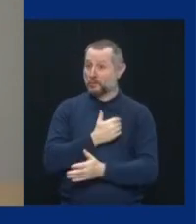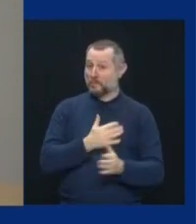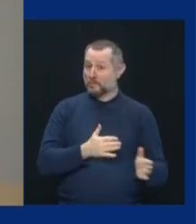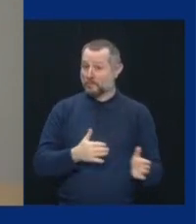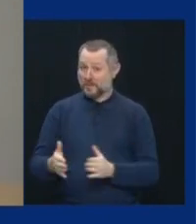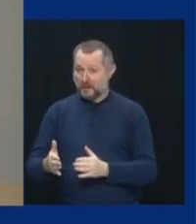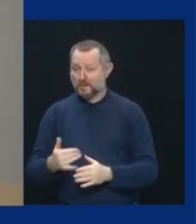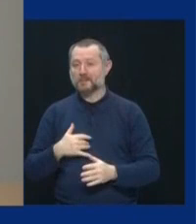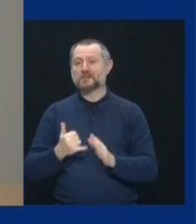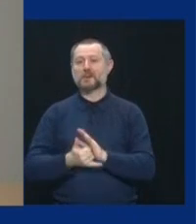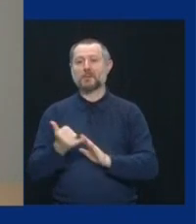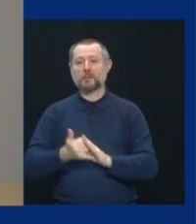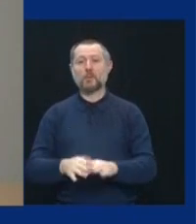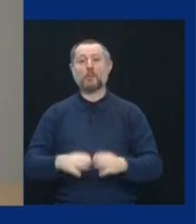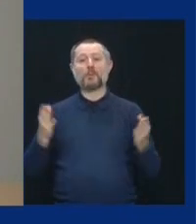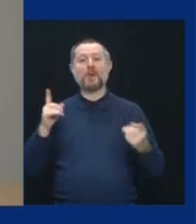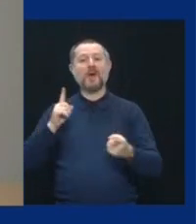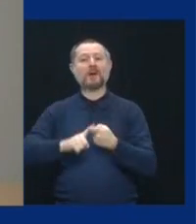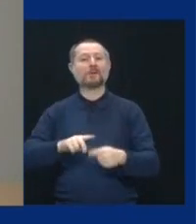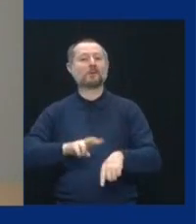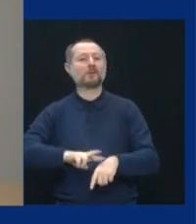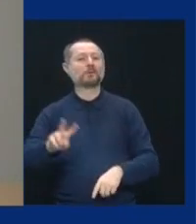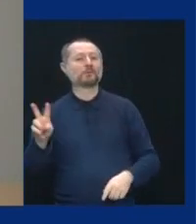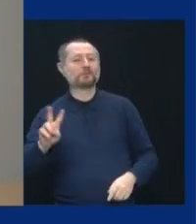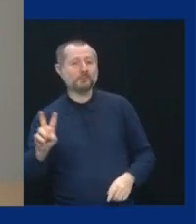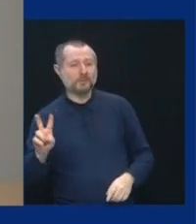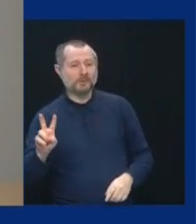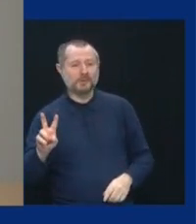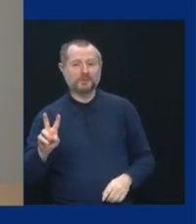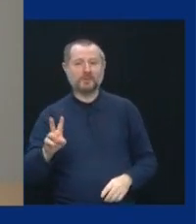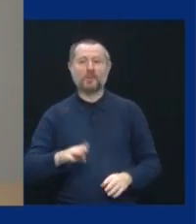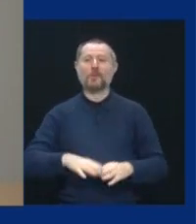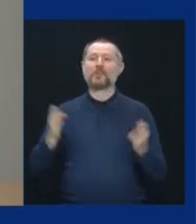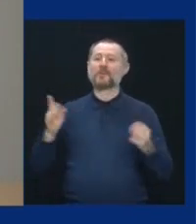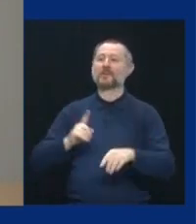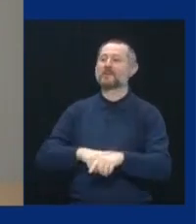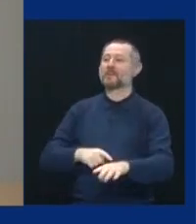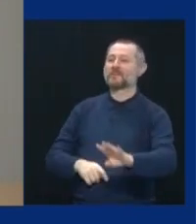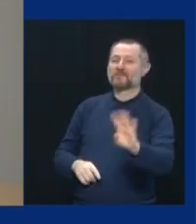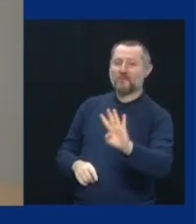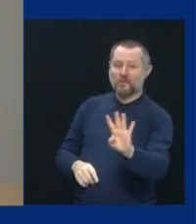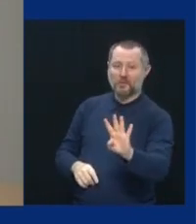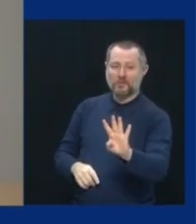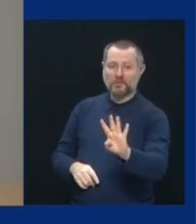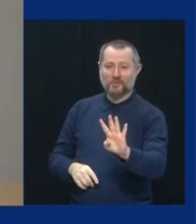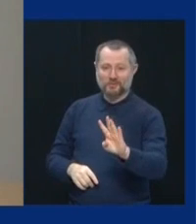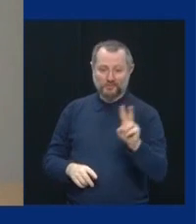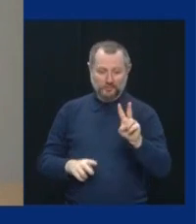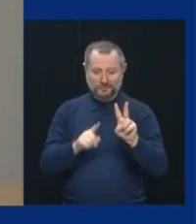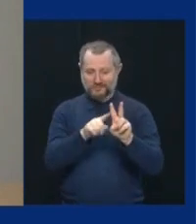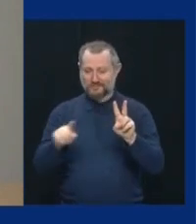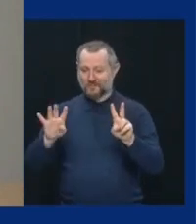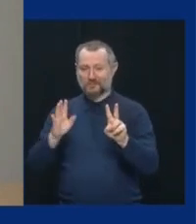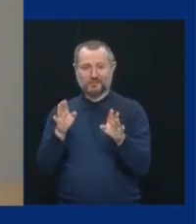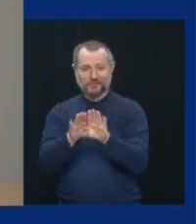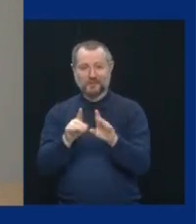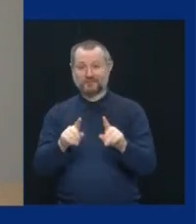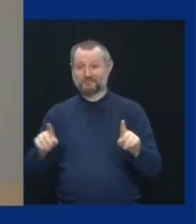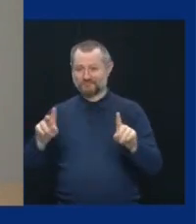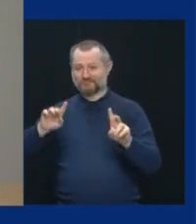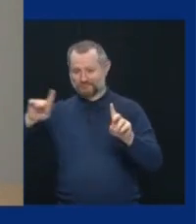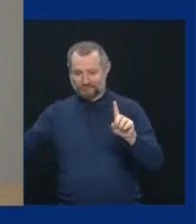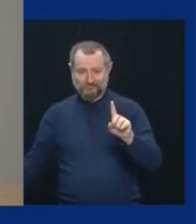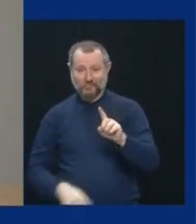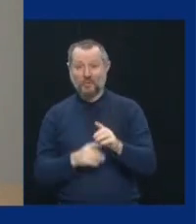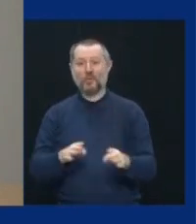stay open until 2 a.m. and reopen at 4 a.m. At the same time, this 2-hour service suspension will allow us